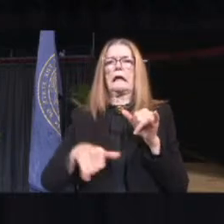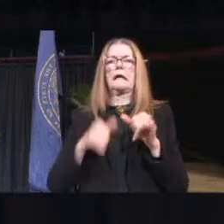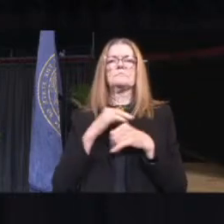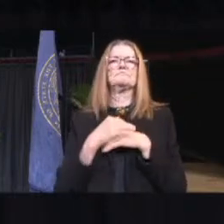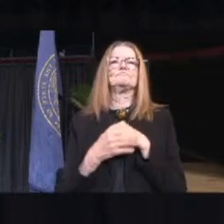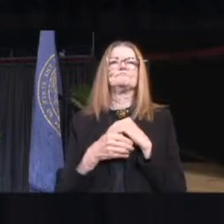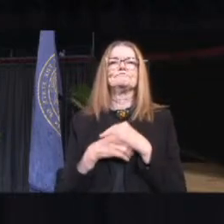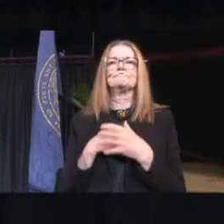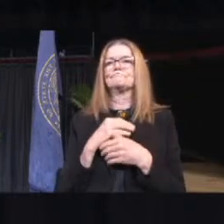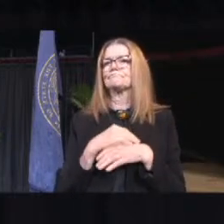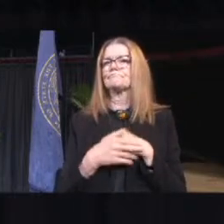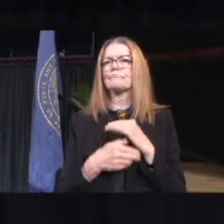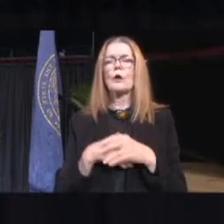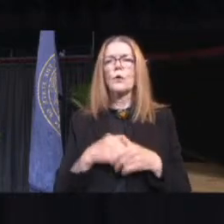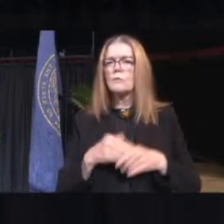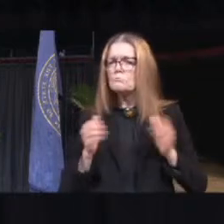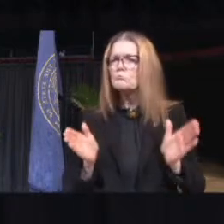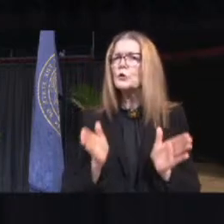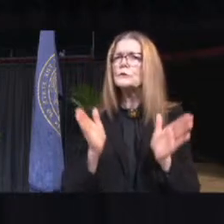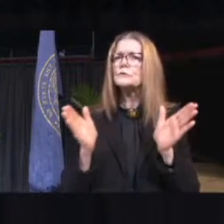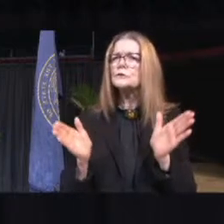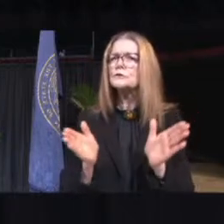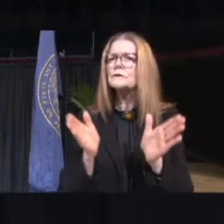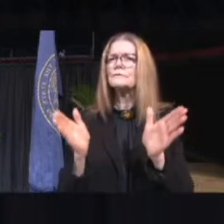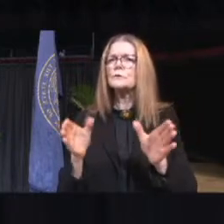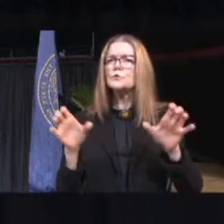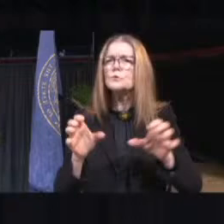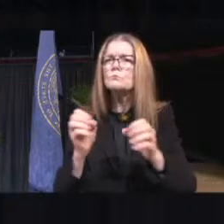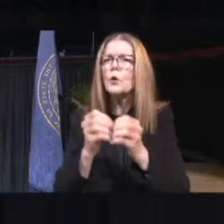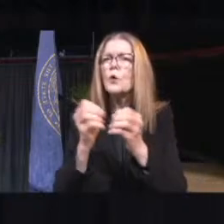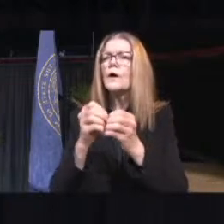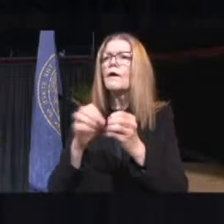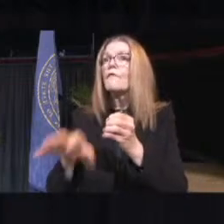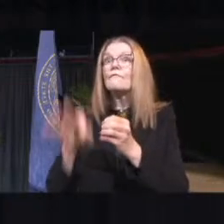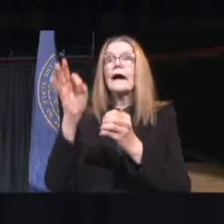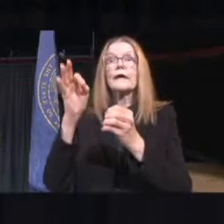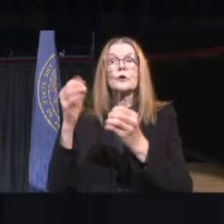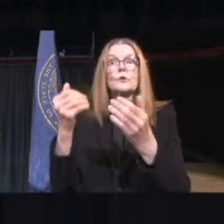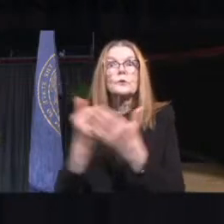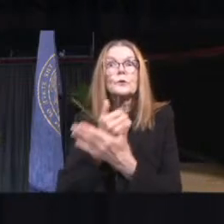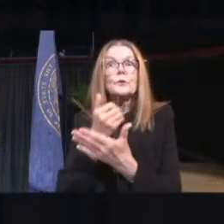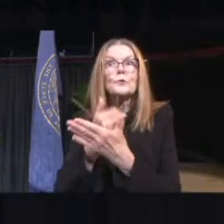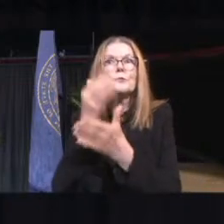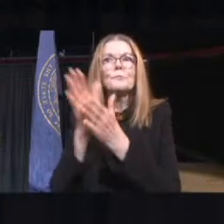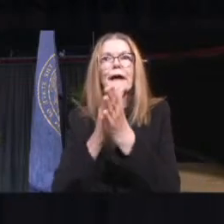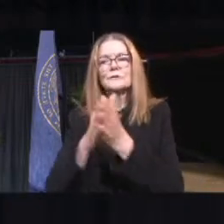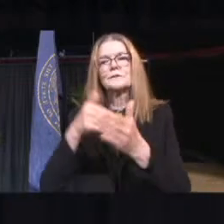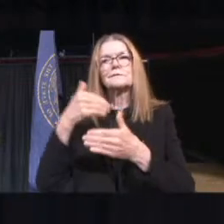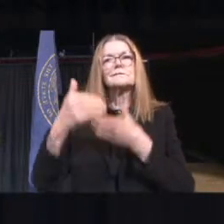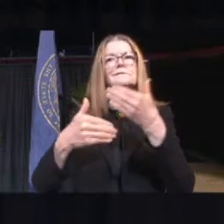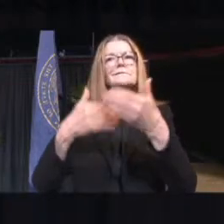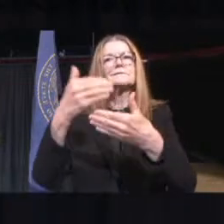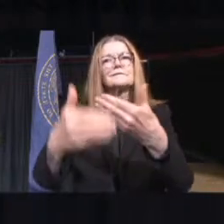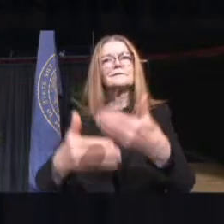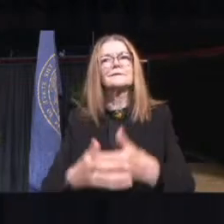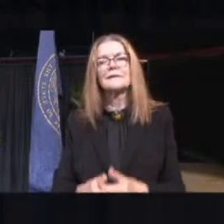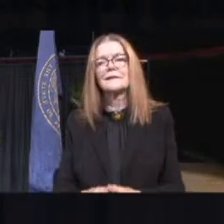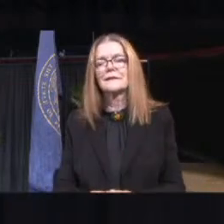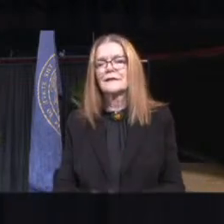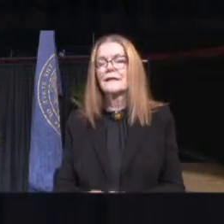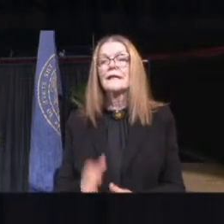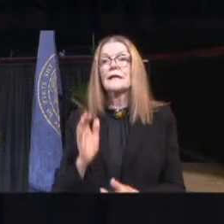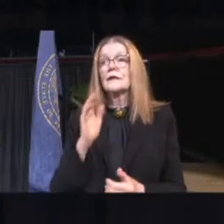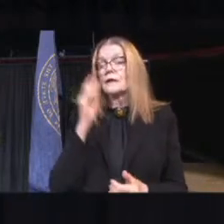while keeping an eye out for unexpected passions along the way. Behind each graduate in this room, there is a network of support